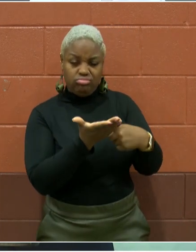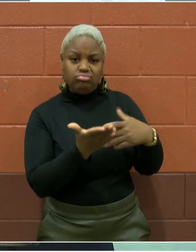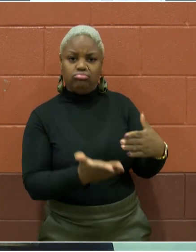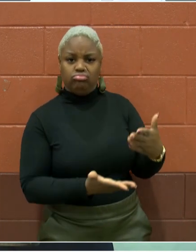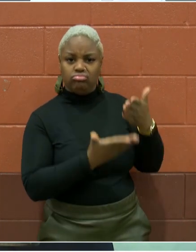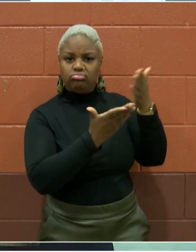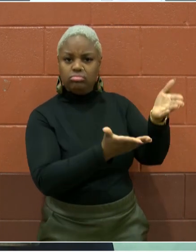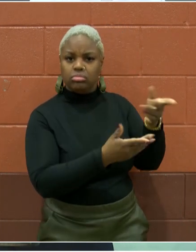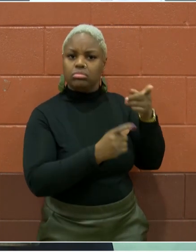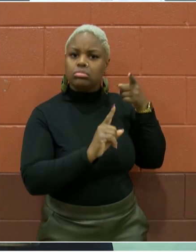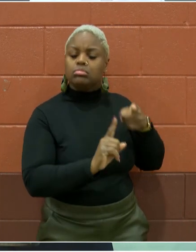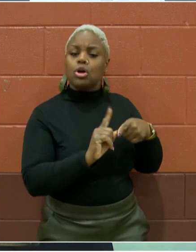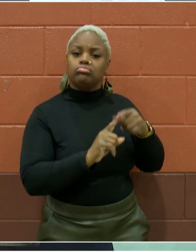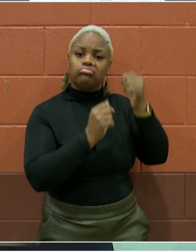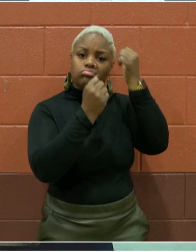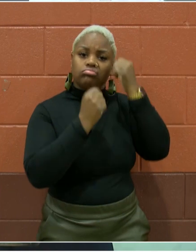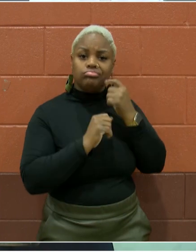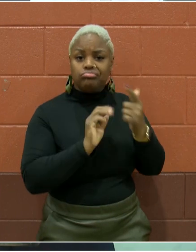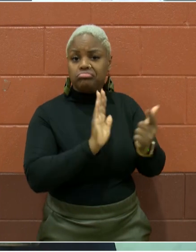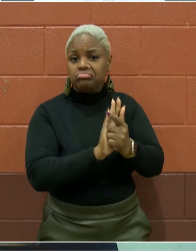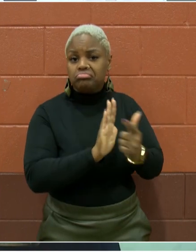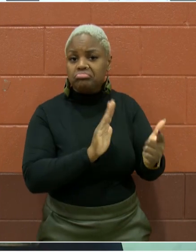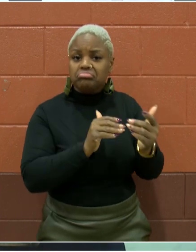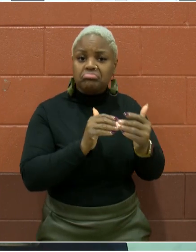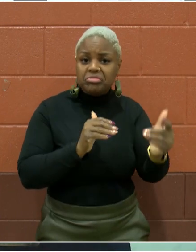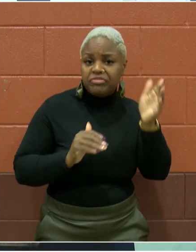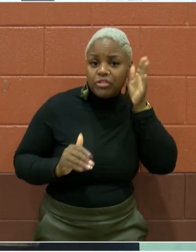right now that's where we are, and we're hoping to get that passed.